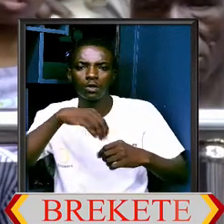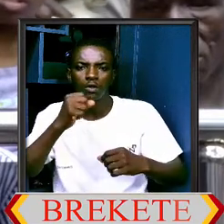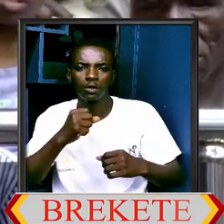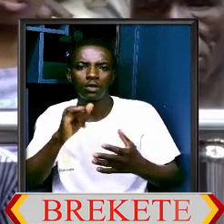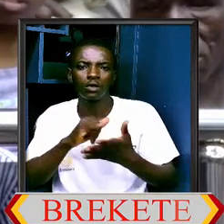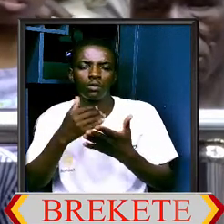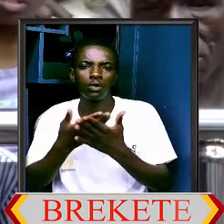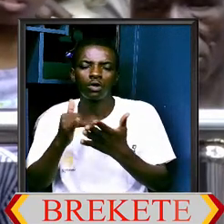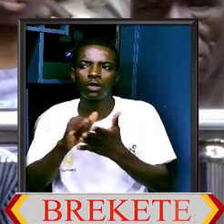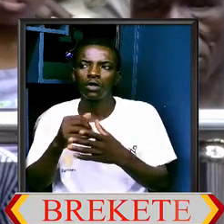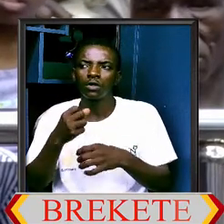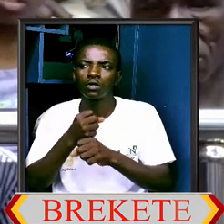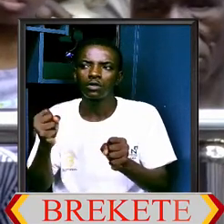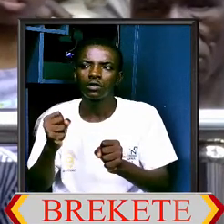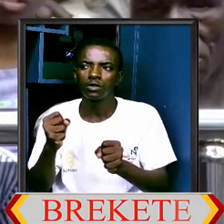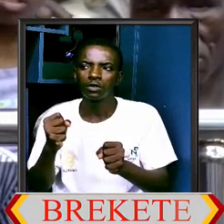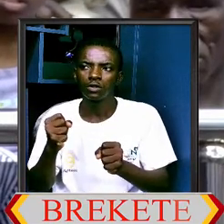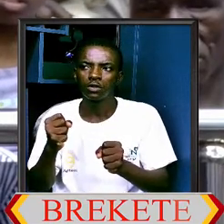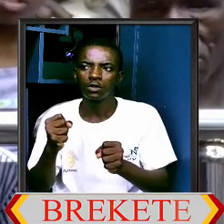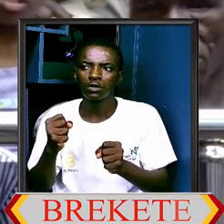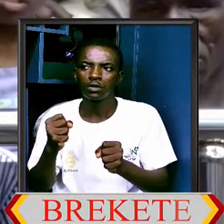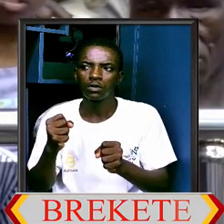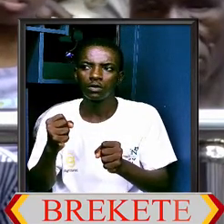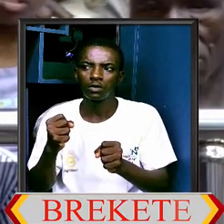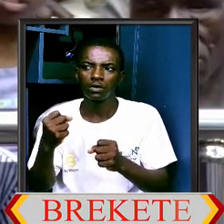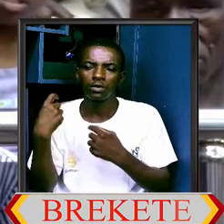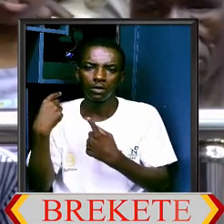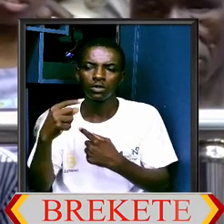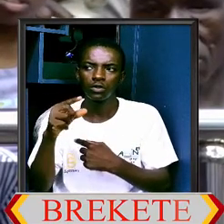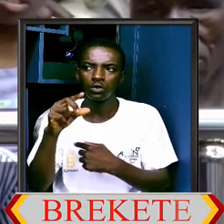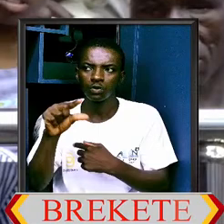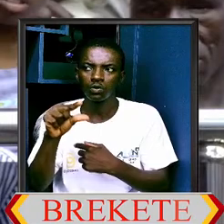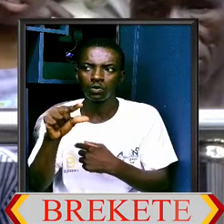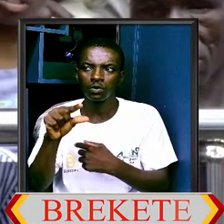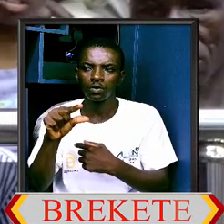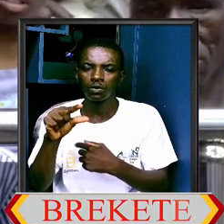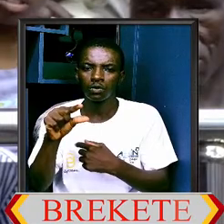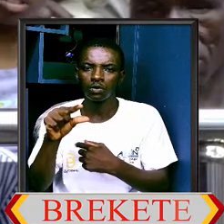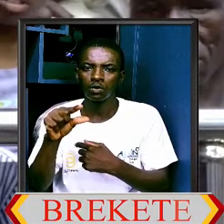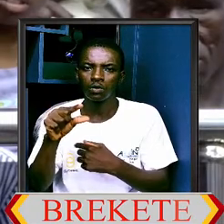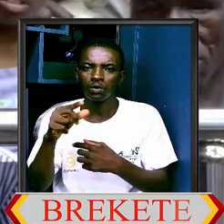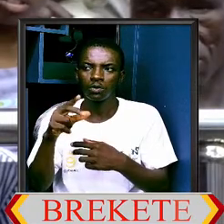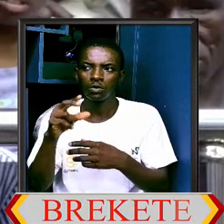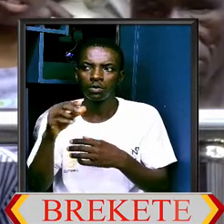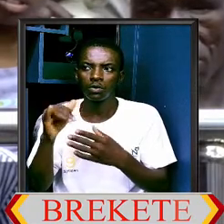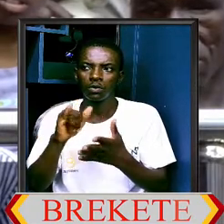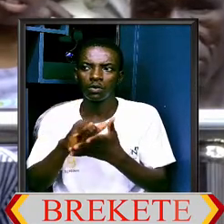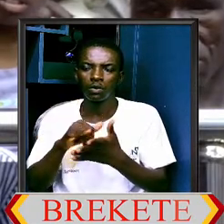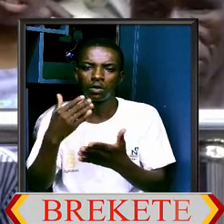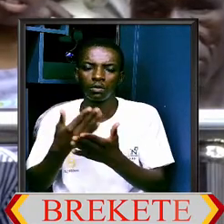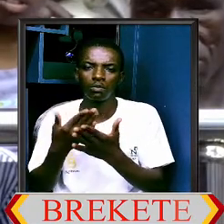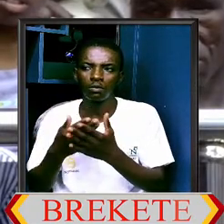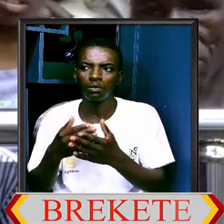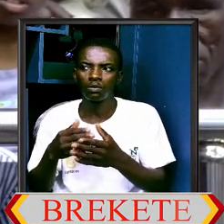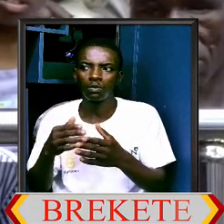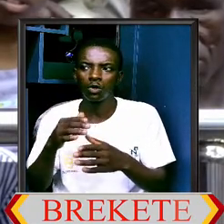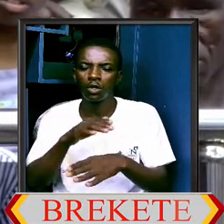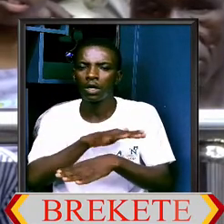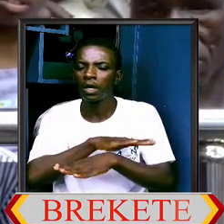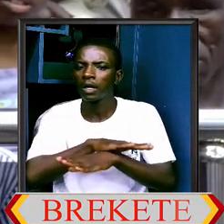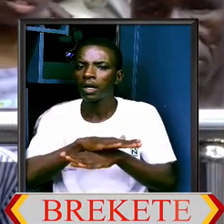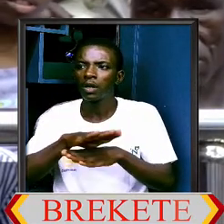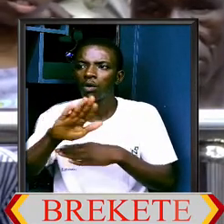money that I've been saving for since 2020 after lockdown, only that night, they